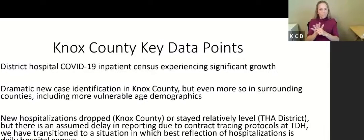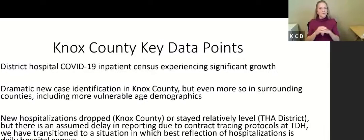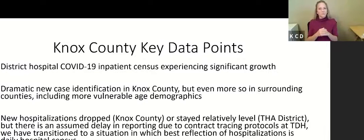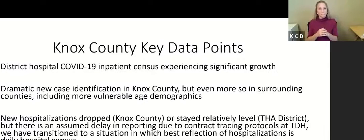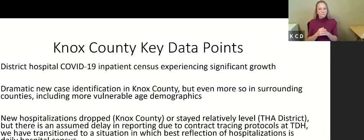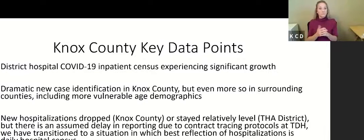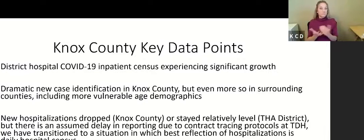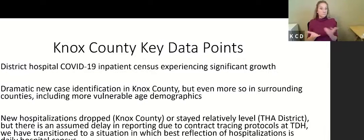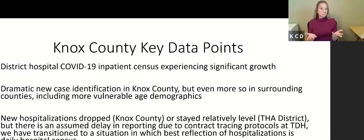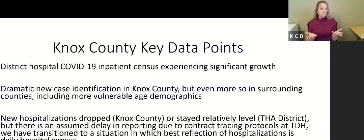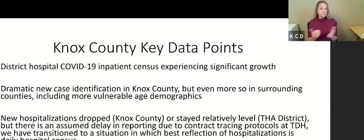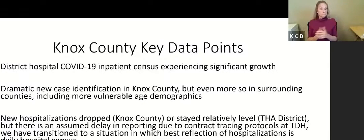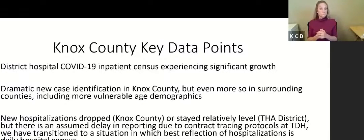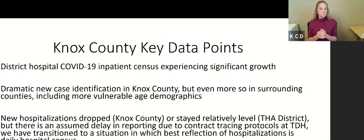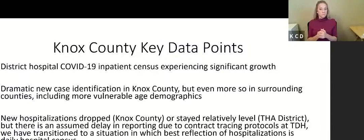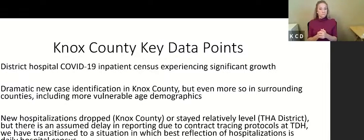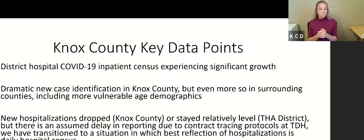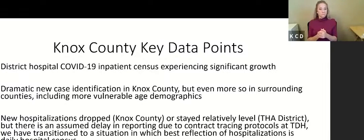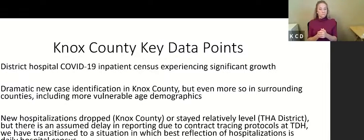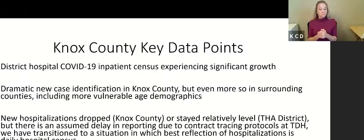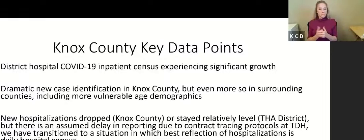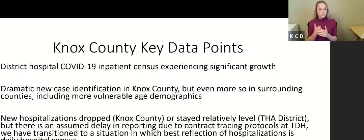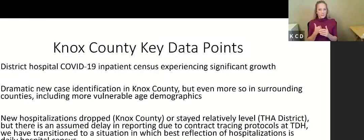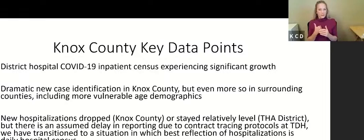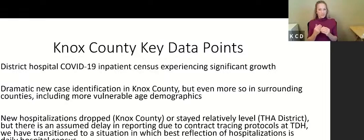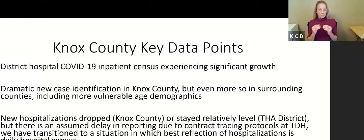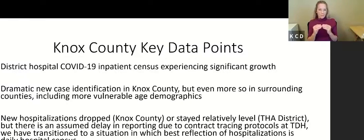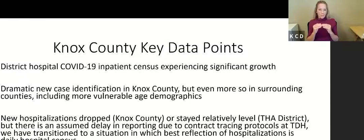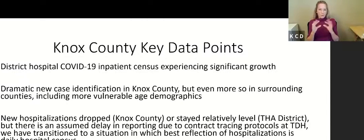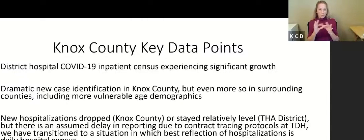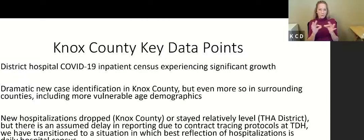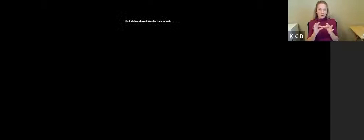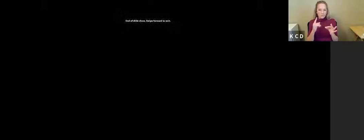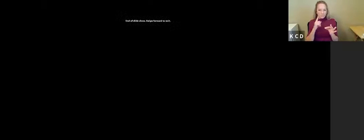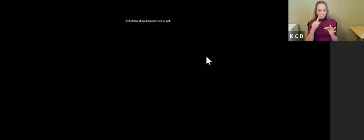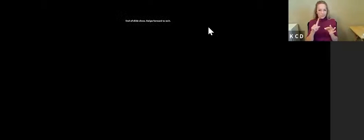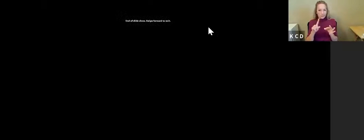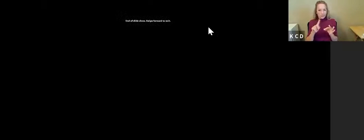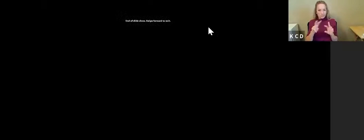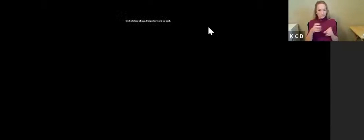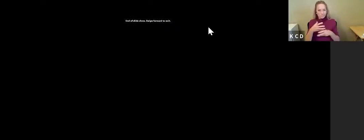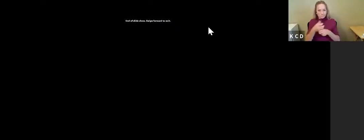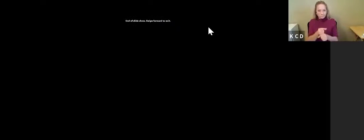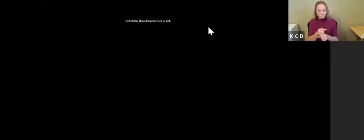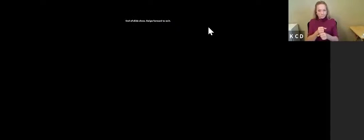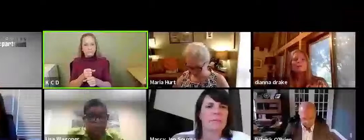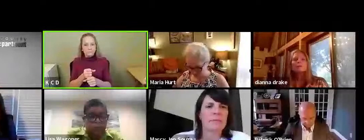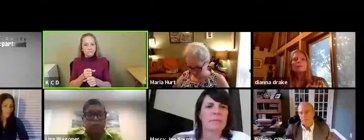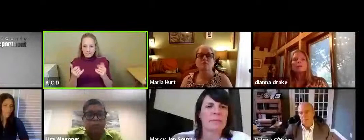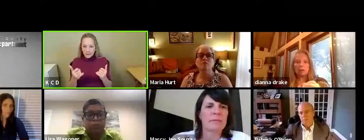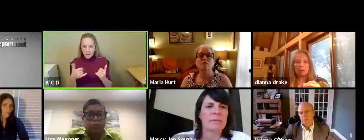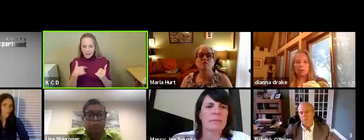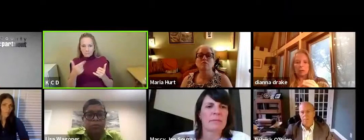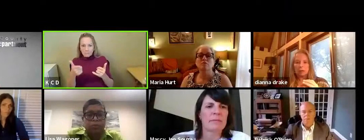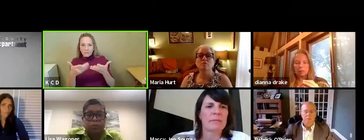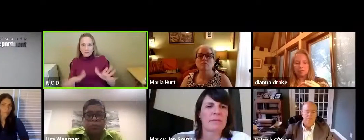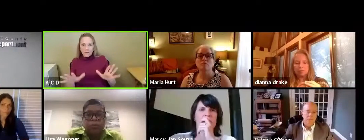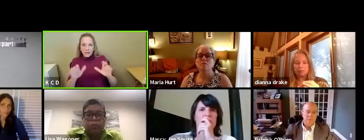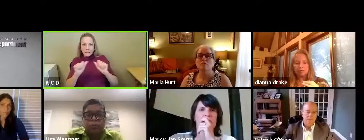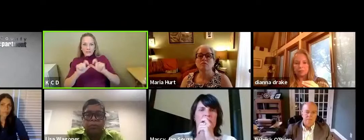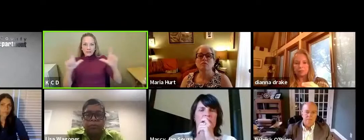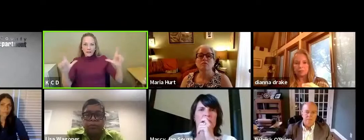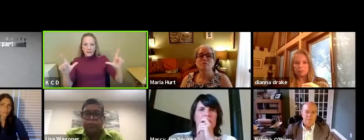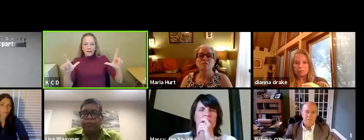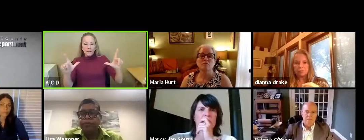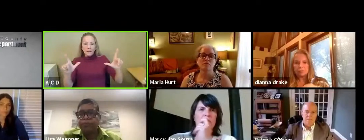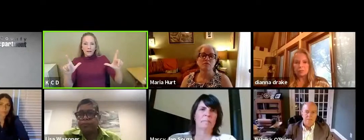So that's really, I do have a few more comments to make just to wrap up, but I'm at this point wrapped up with the slides. And